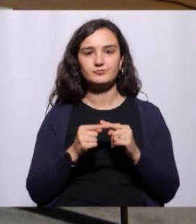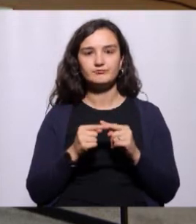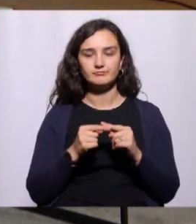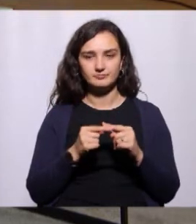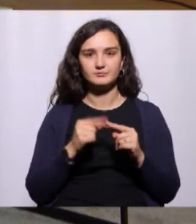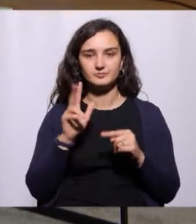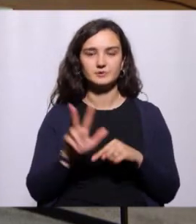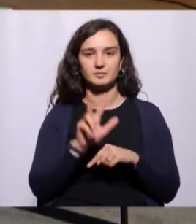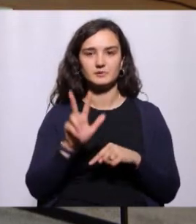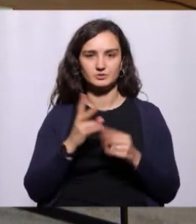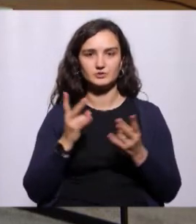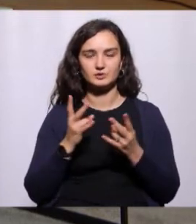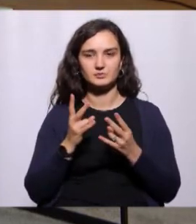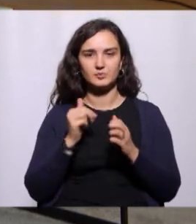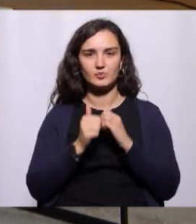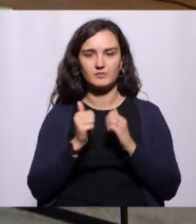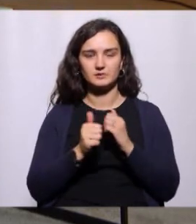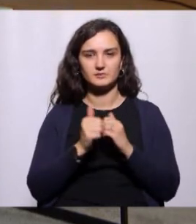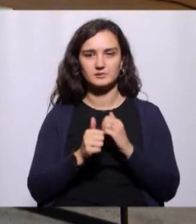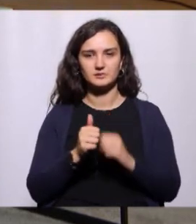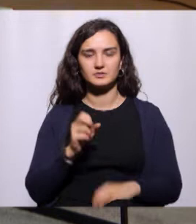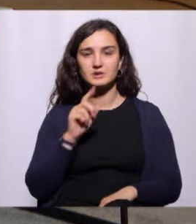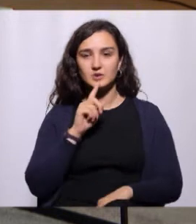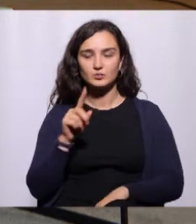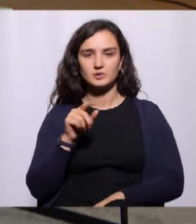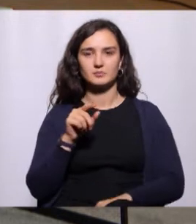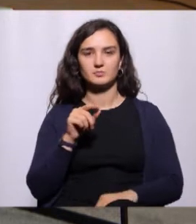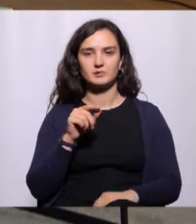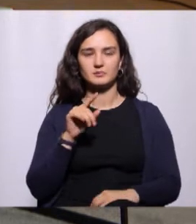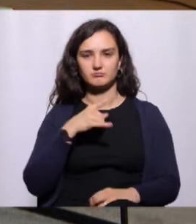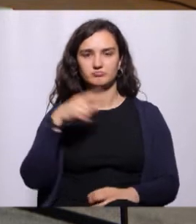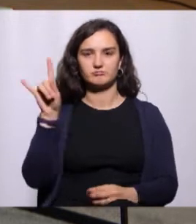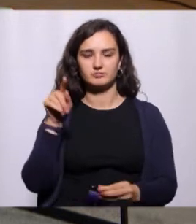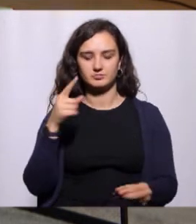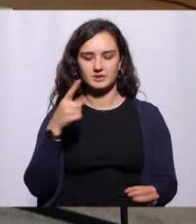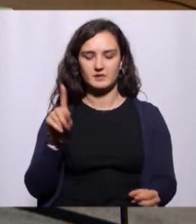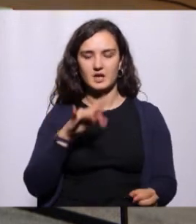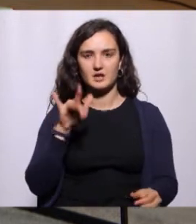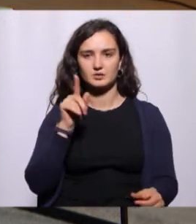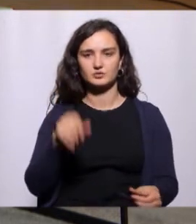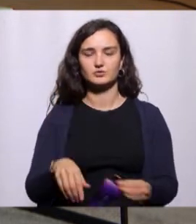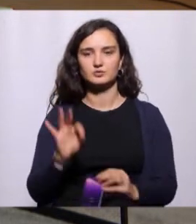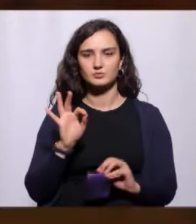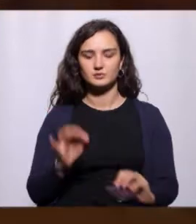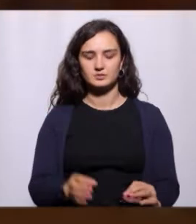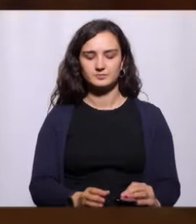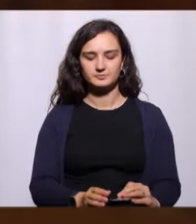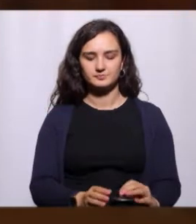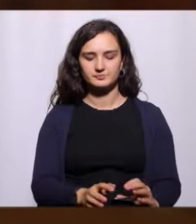least 3 hours every time, especially for flights to different countries.